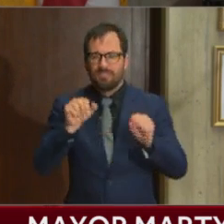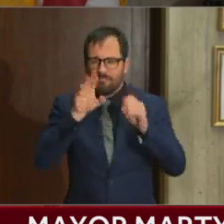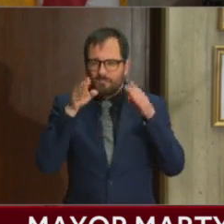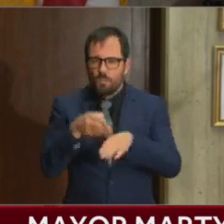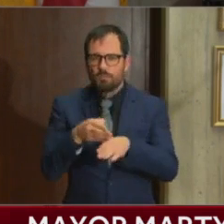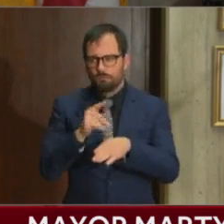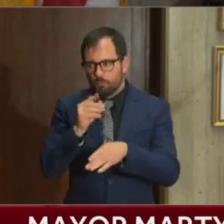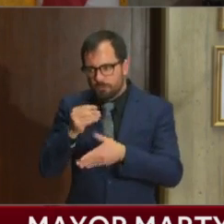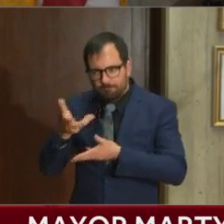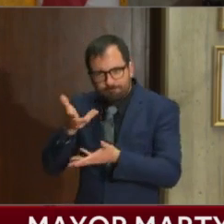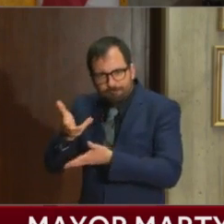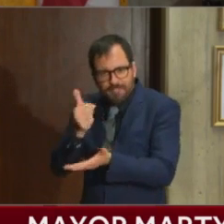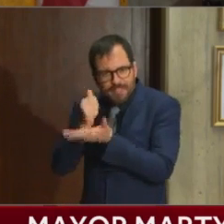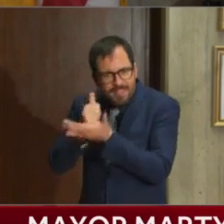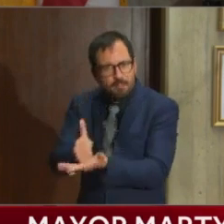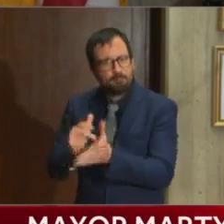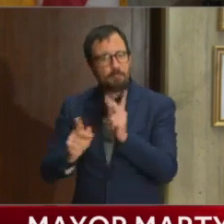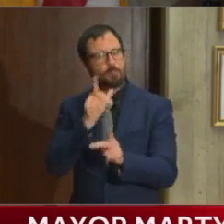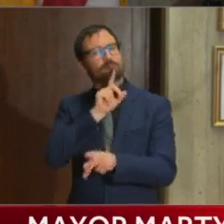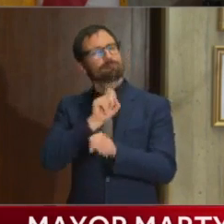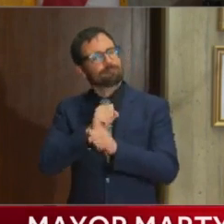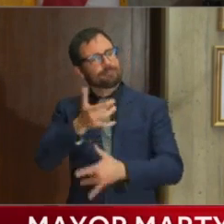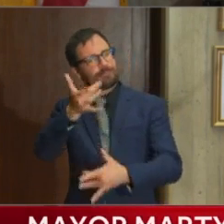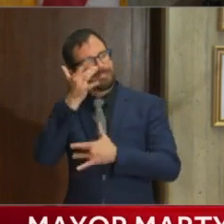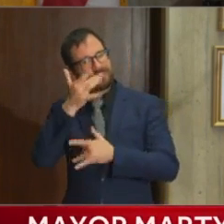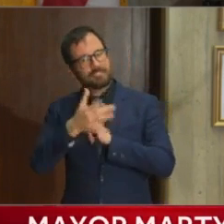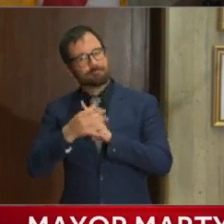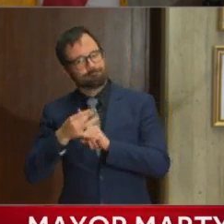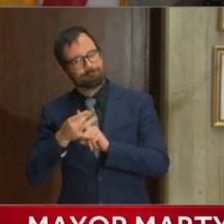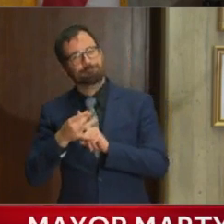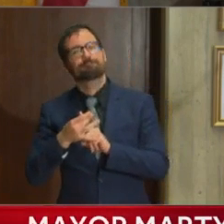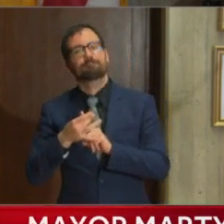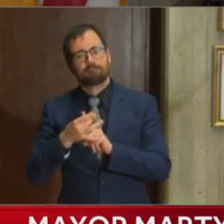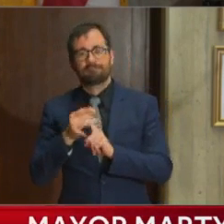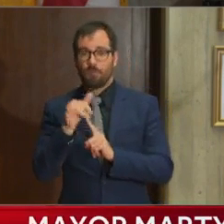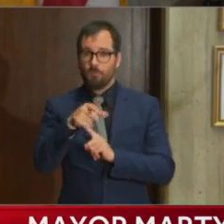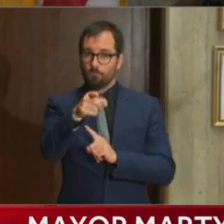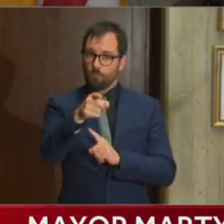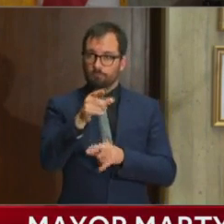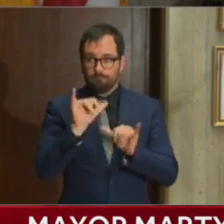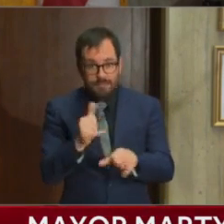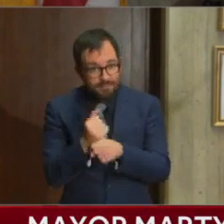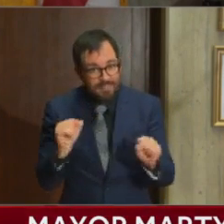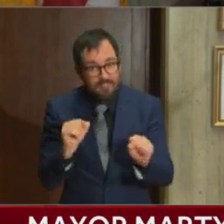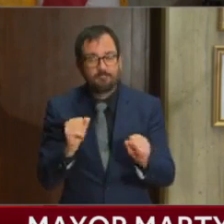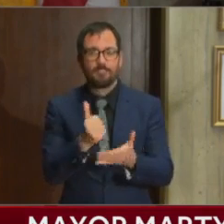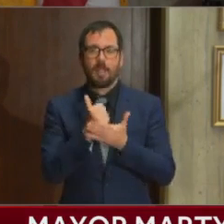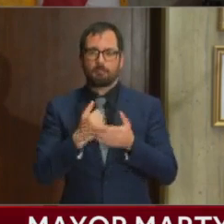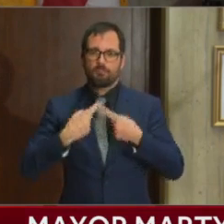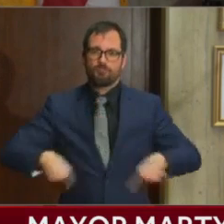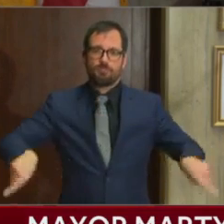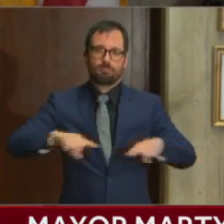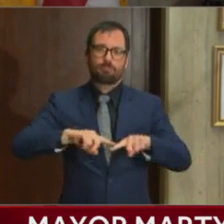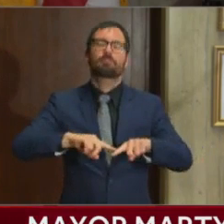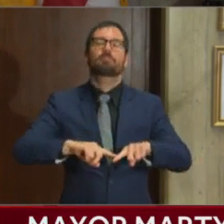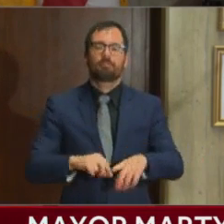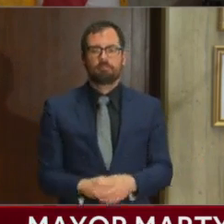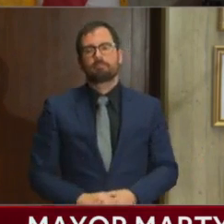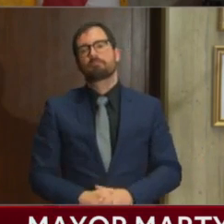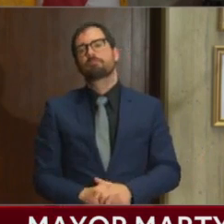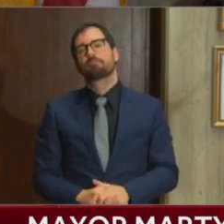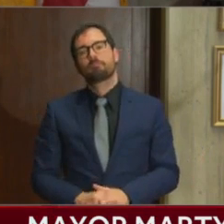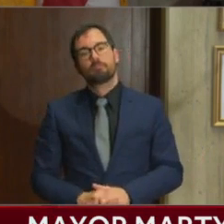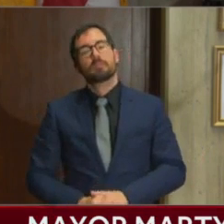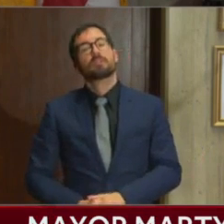life and to a normal life in our city. And that's what we're doing right now. In the city of Boston, we've taken early